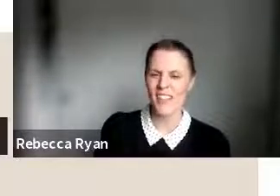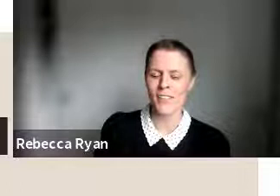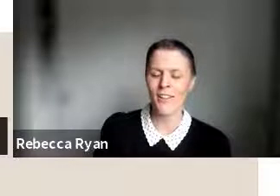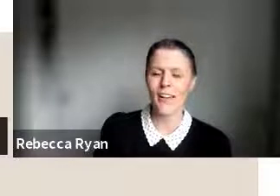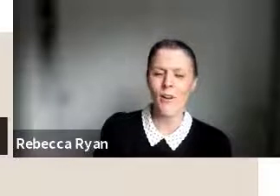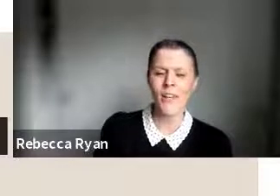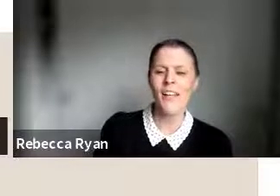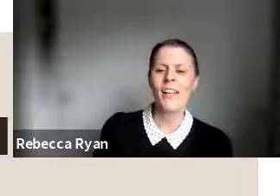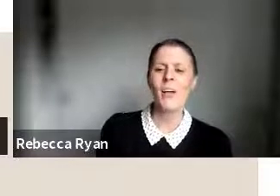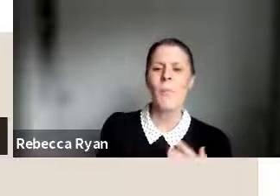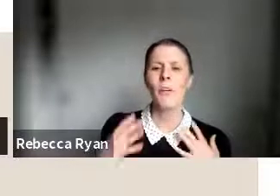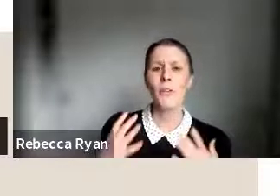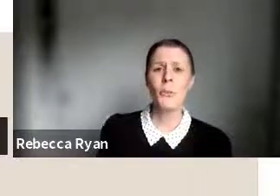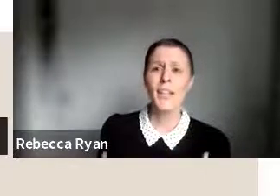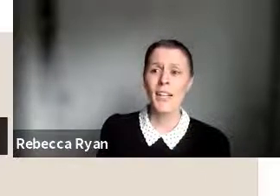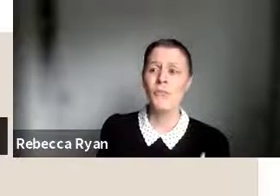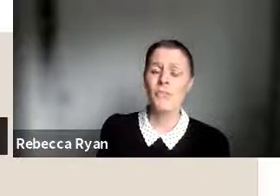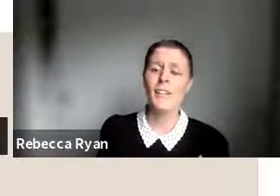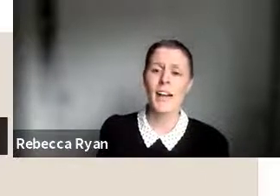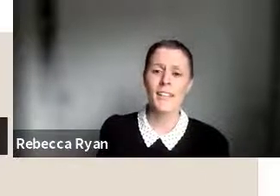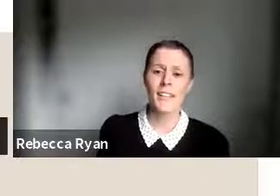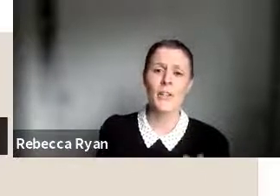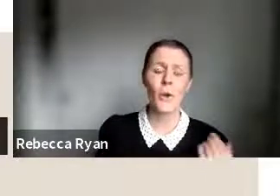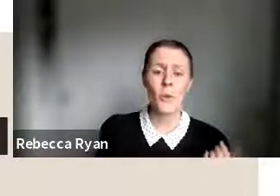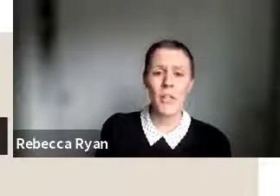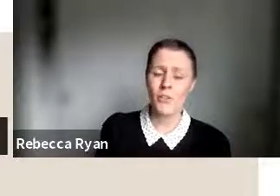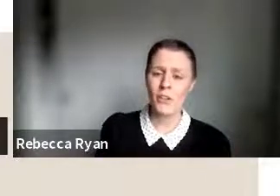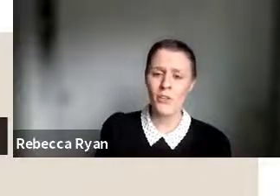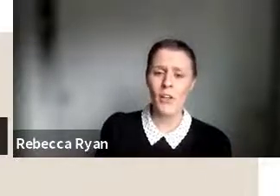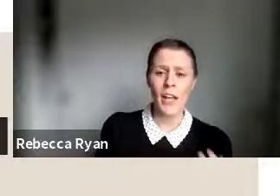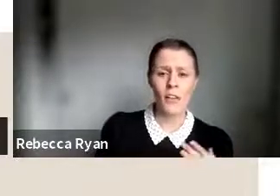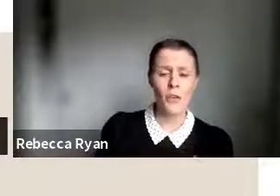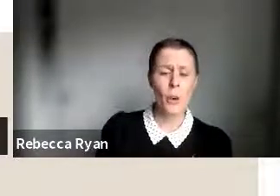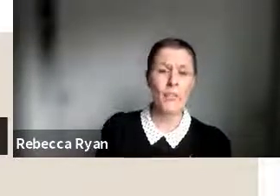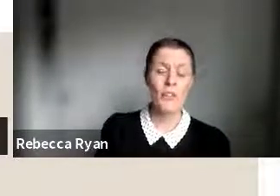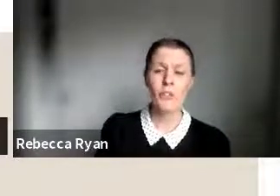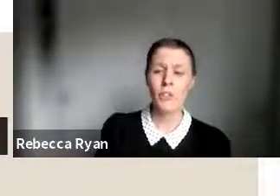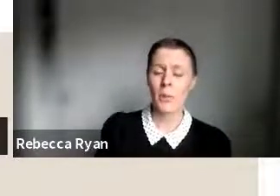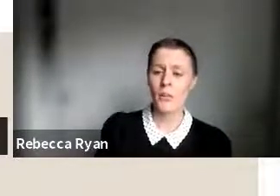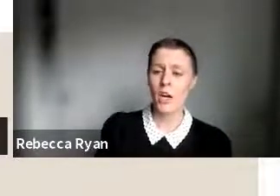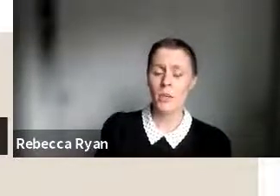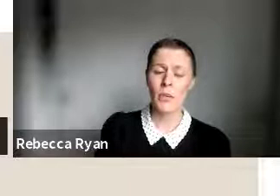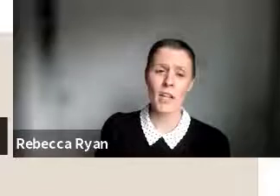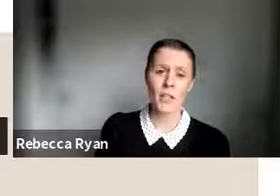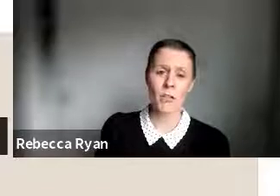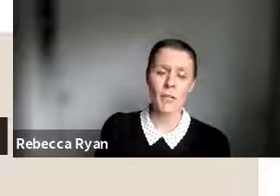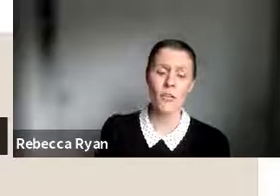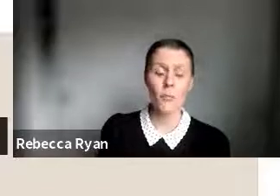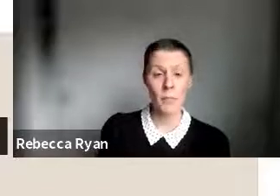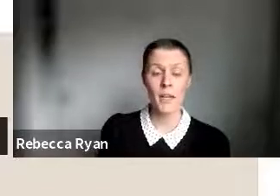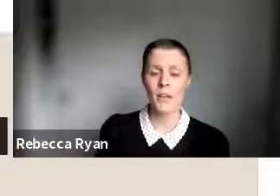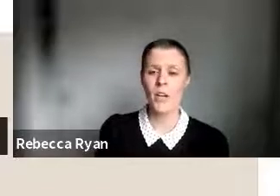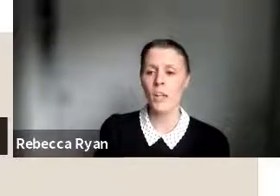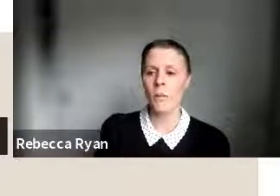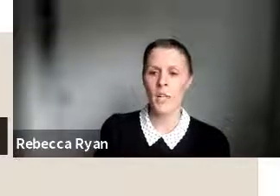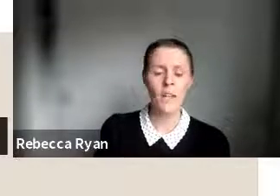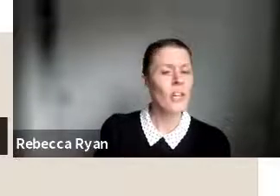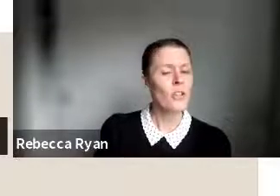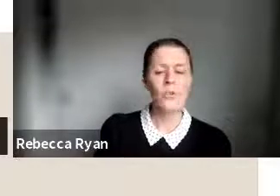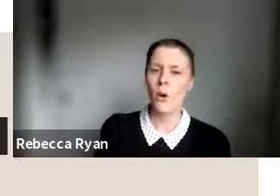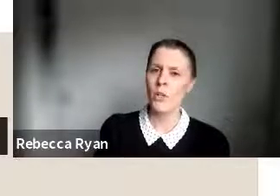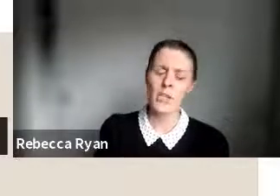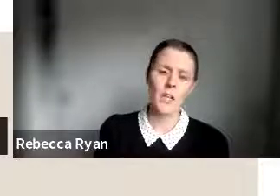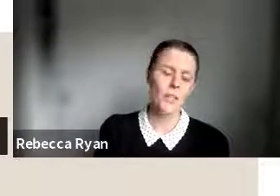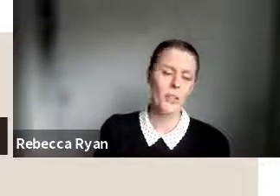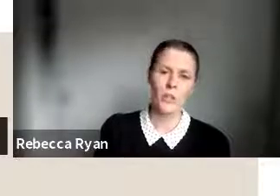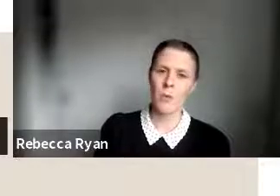vax.sccgov.org, that's Santa Clara County. But you can get a free vaccine. You don't need insurance. If you have concerns about documentation because you may be undocumented,